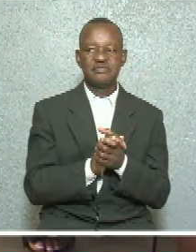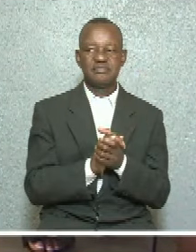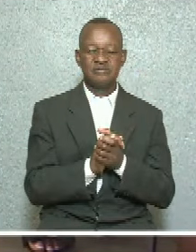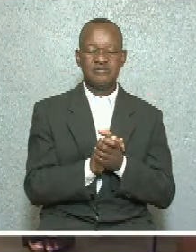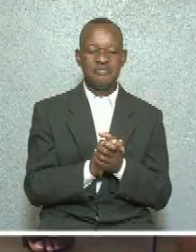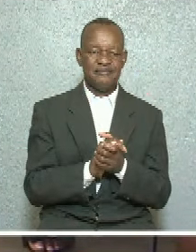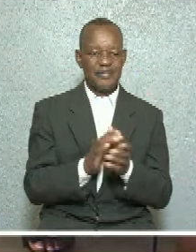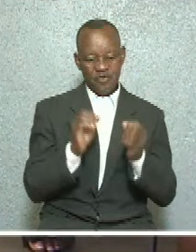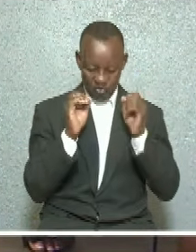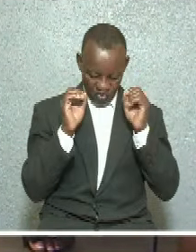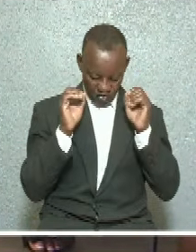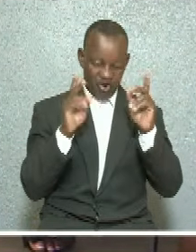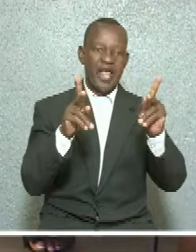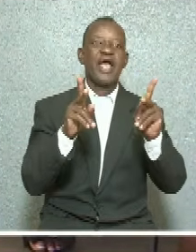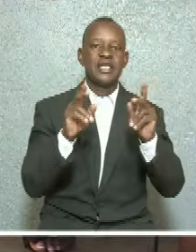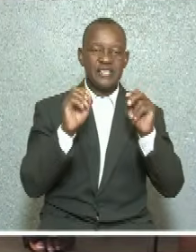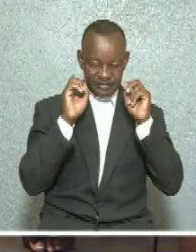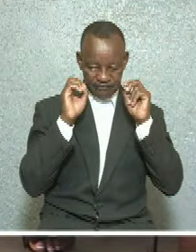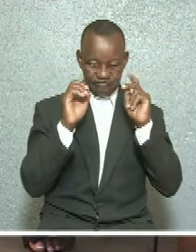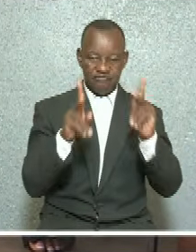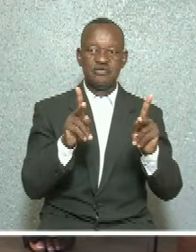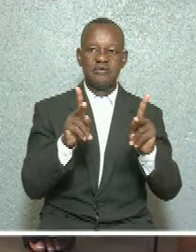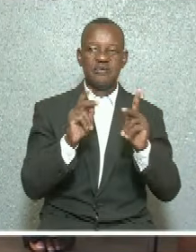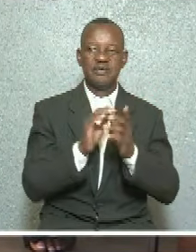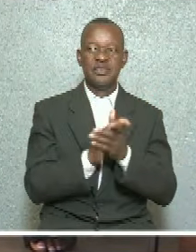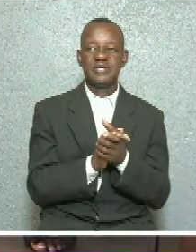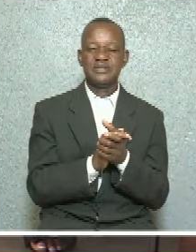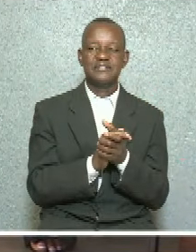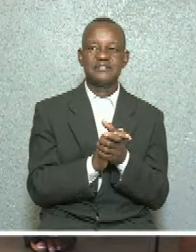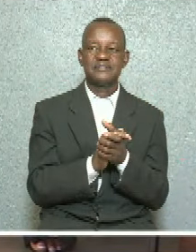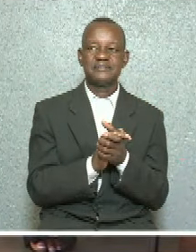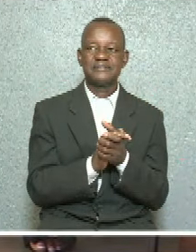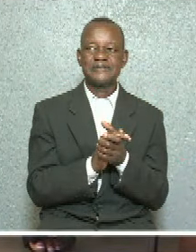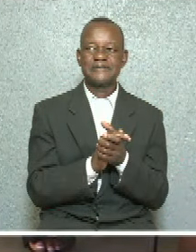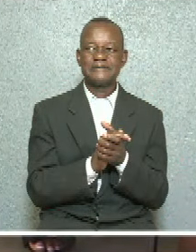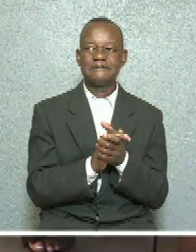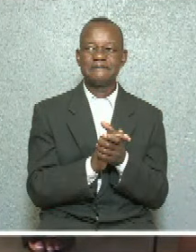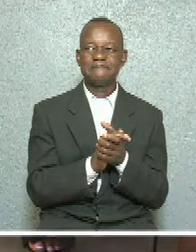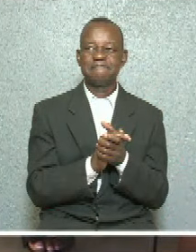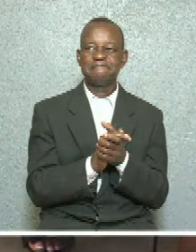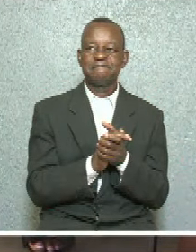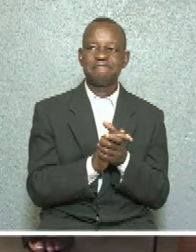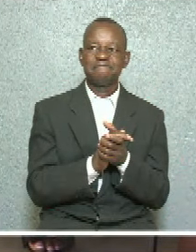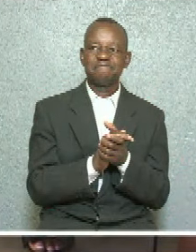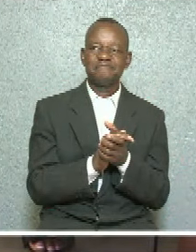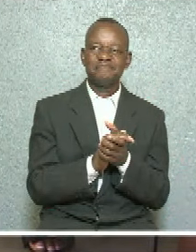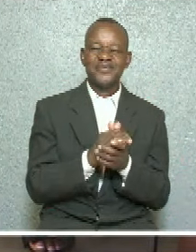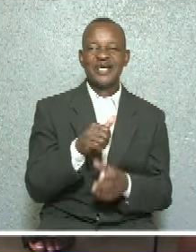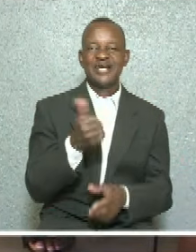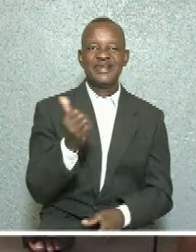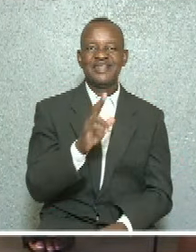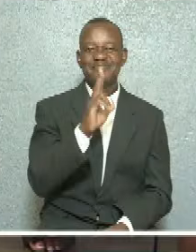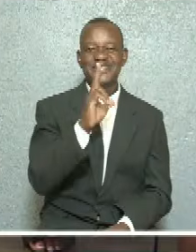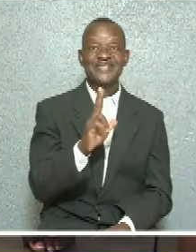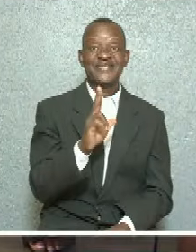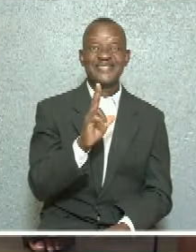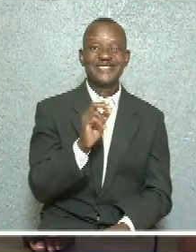All right, let me recognize one more parent. Madam, please come forward. Please, a round of applause for her boldness.